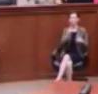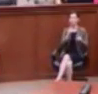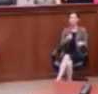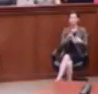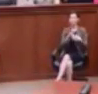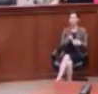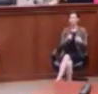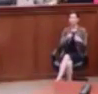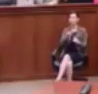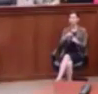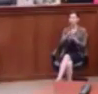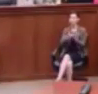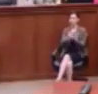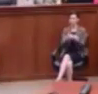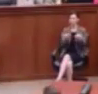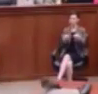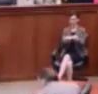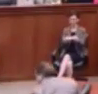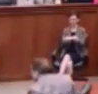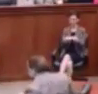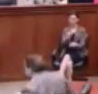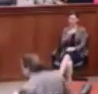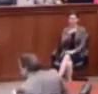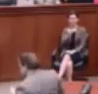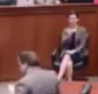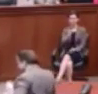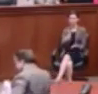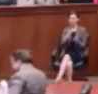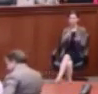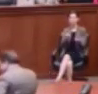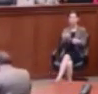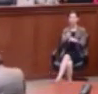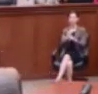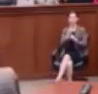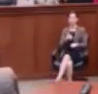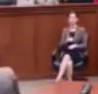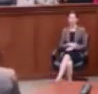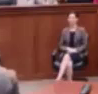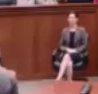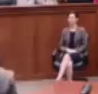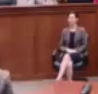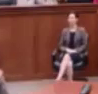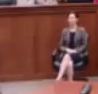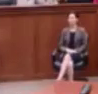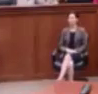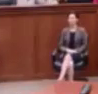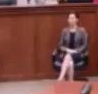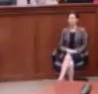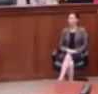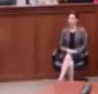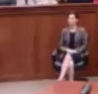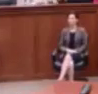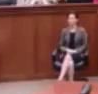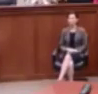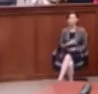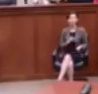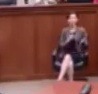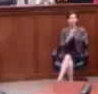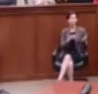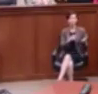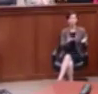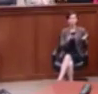report regarding the special school district. The LDE recommendation is to receive the report. Members, can I get a